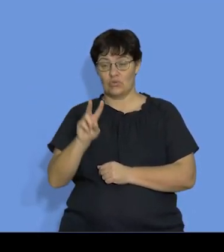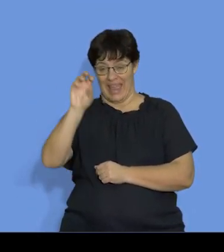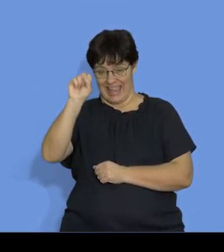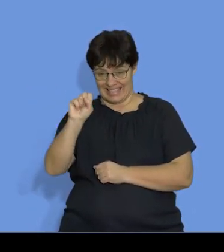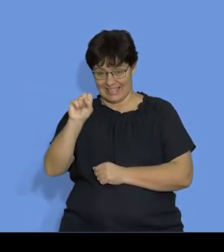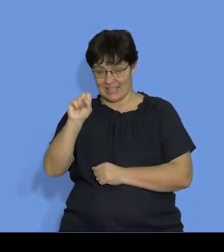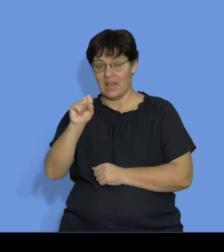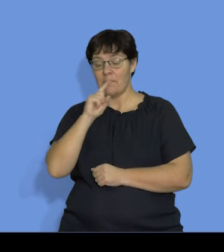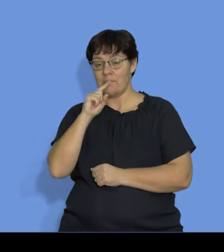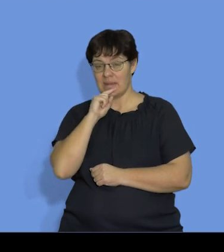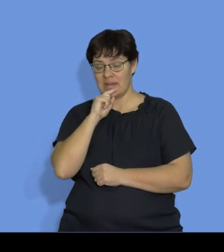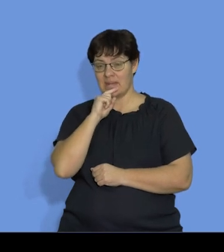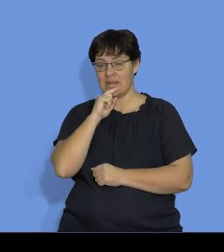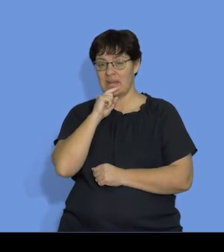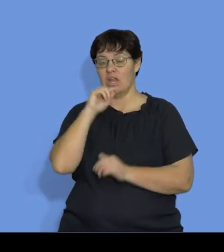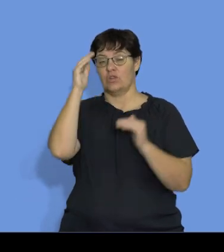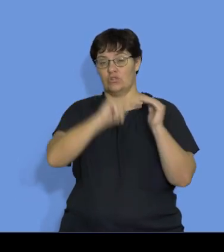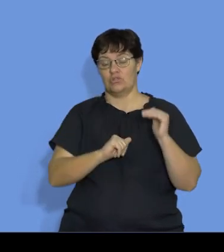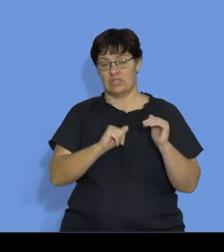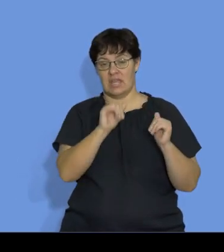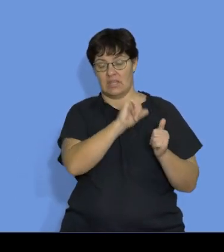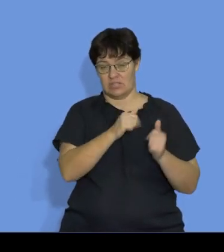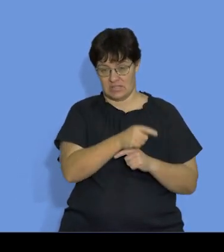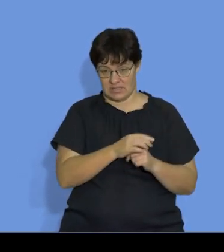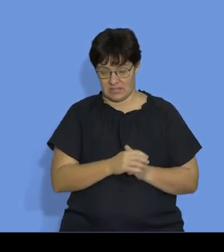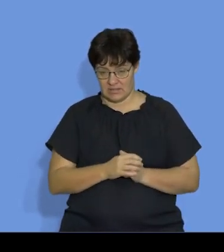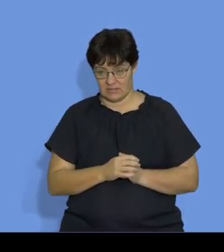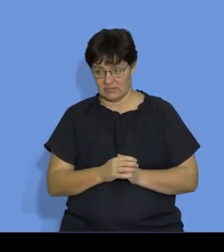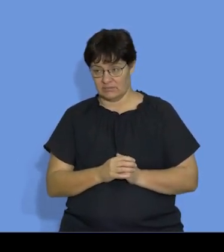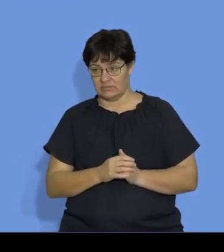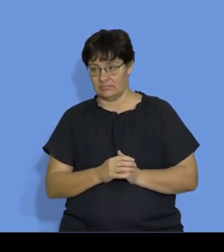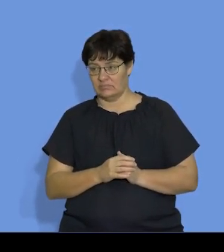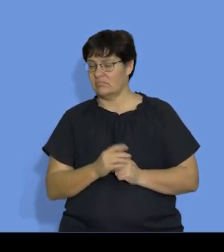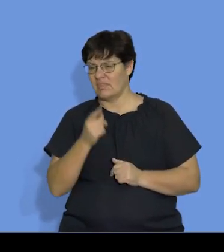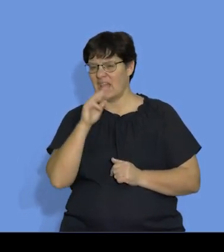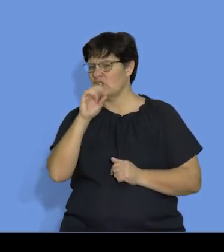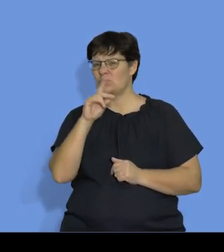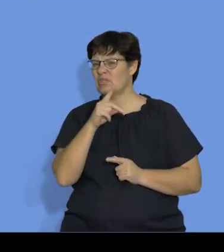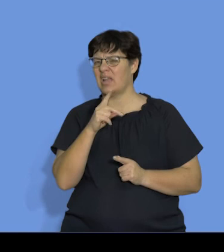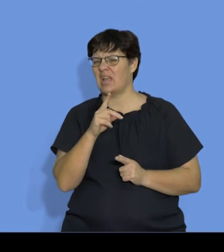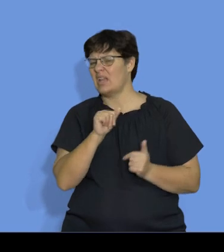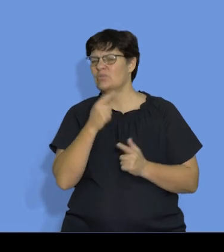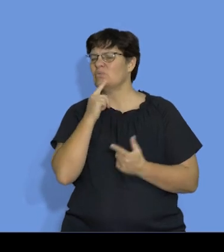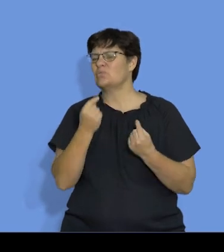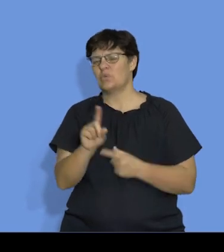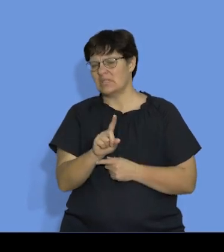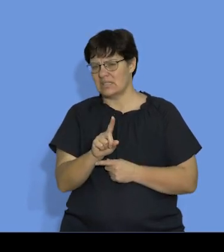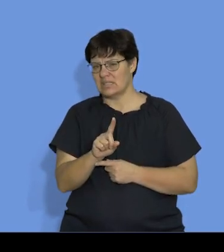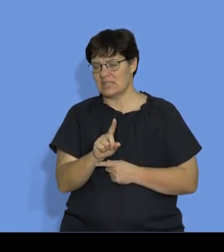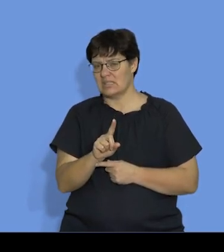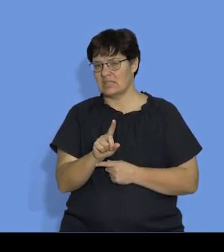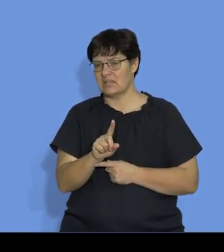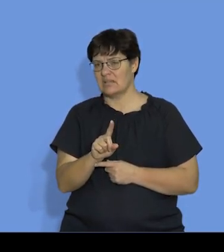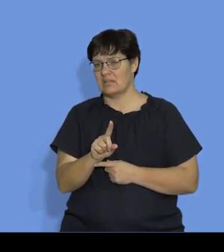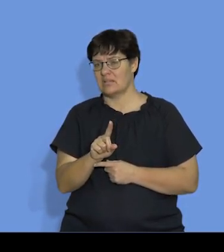reducing agent, okay? So what does a reducing agent do in a reaction? It actually undergoes